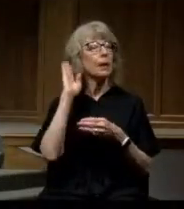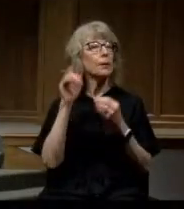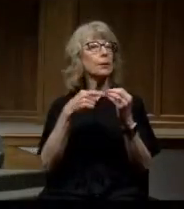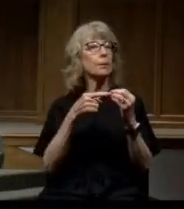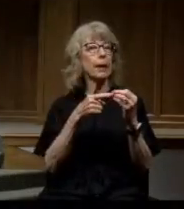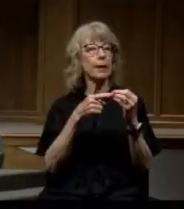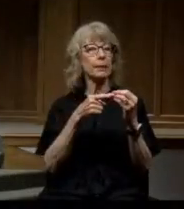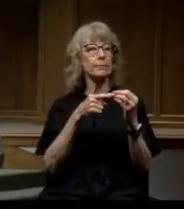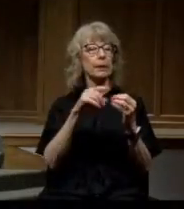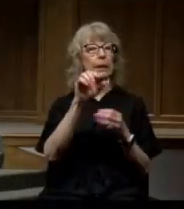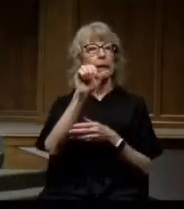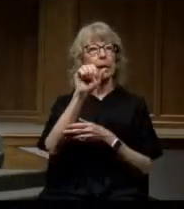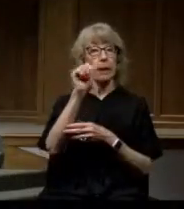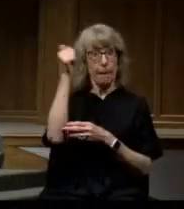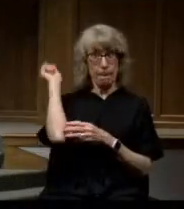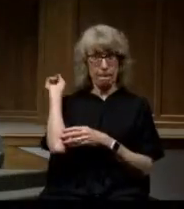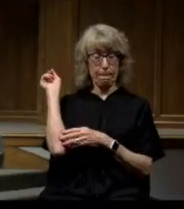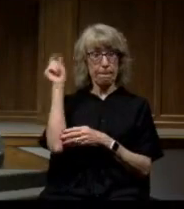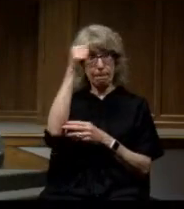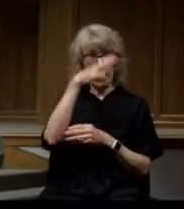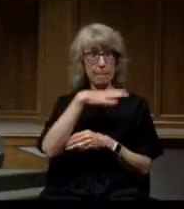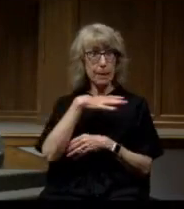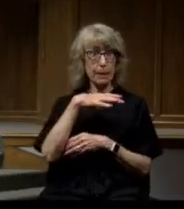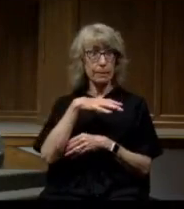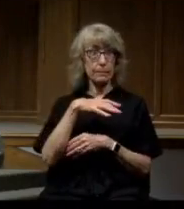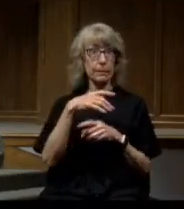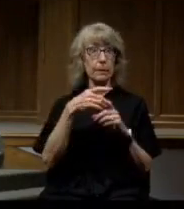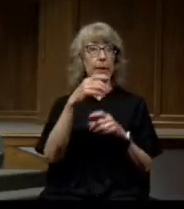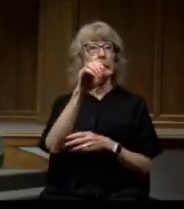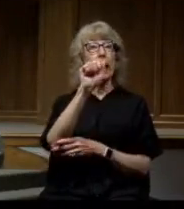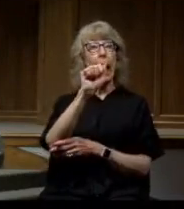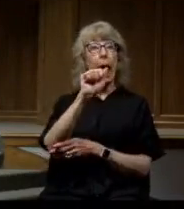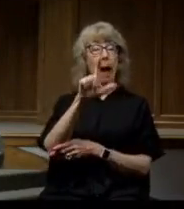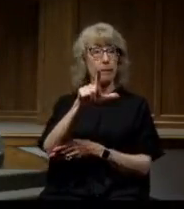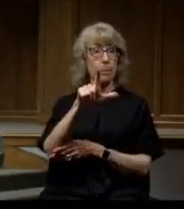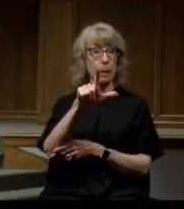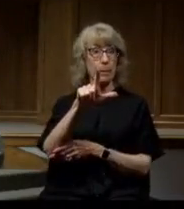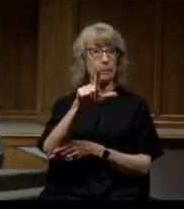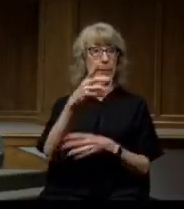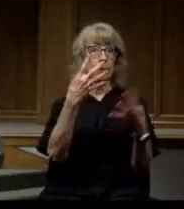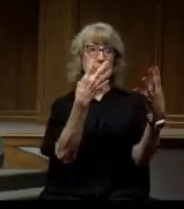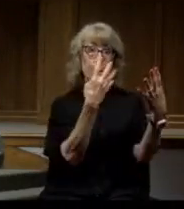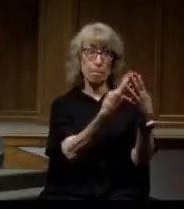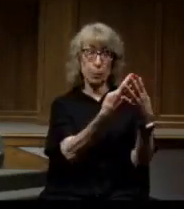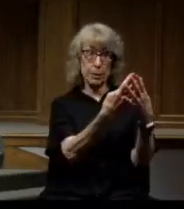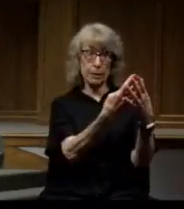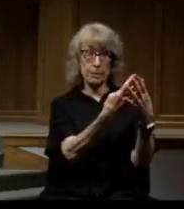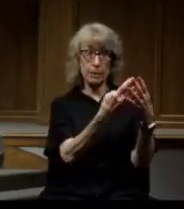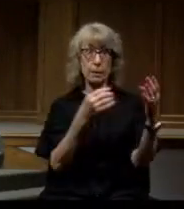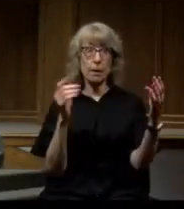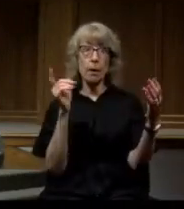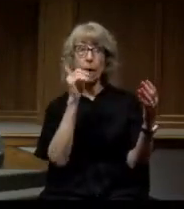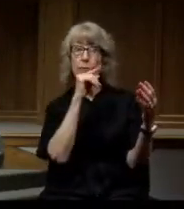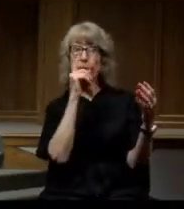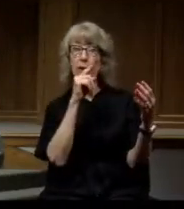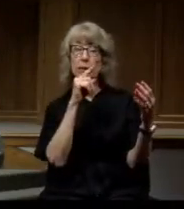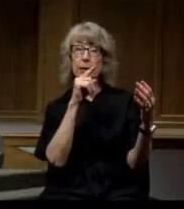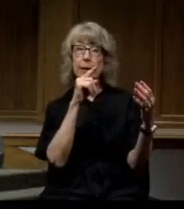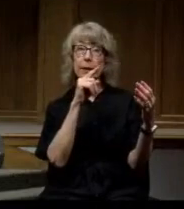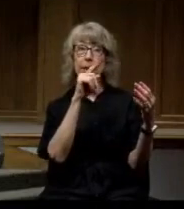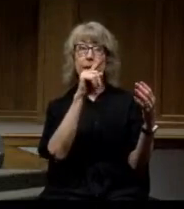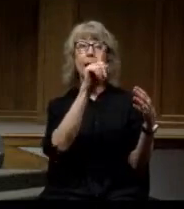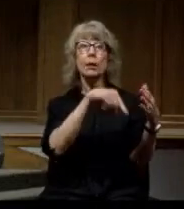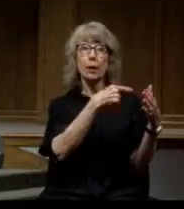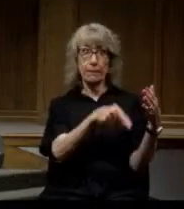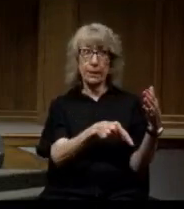was a man that was in Alabama death row for 30 years because he was falsely convicted of a crime.